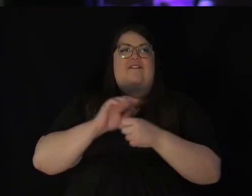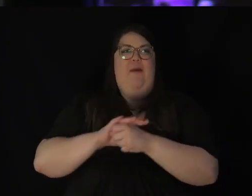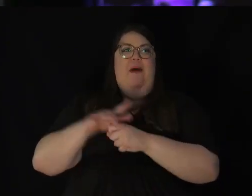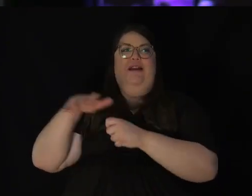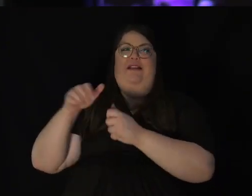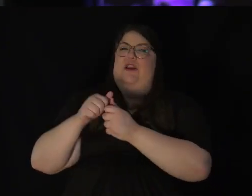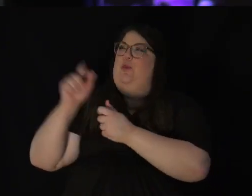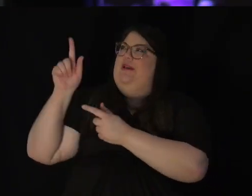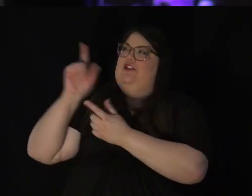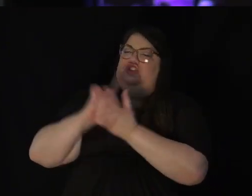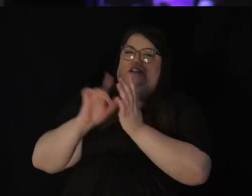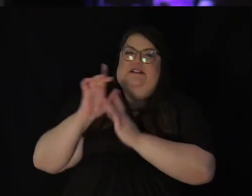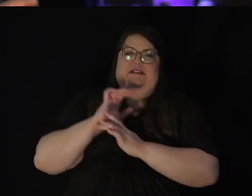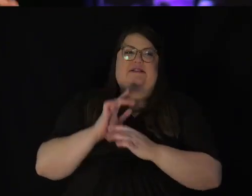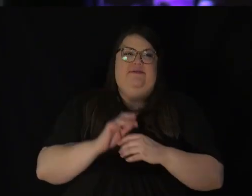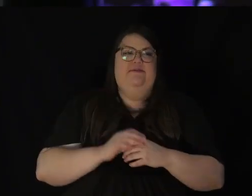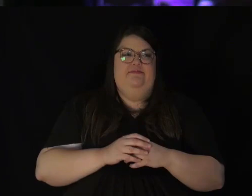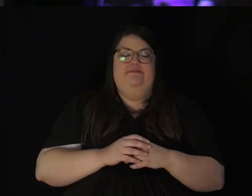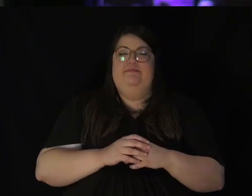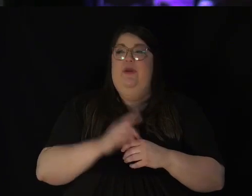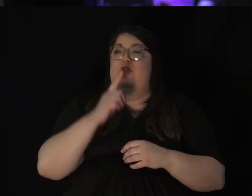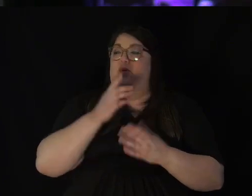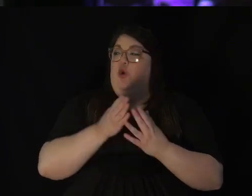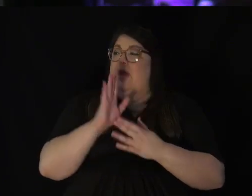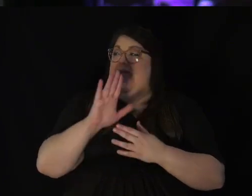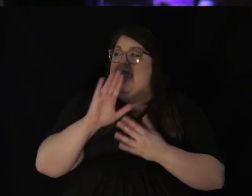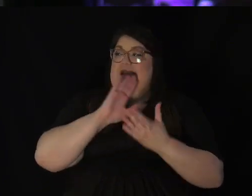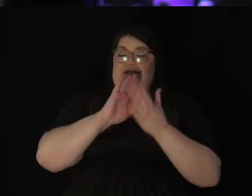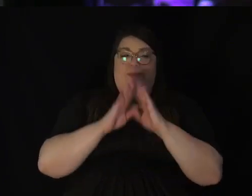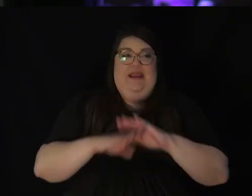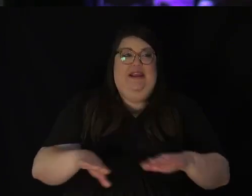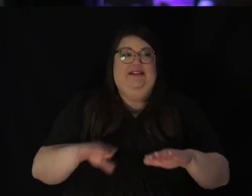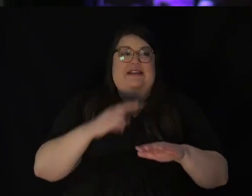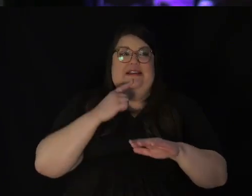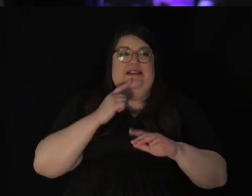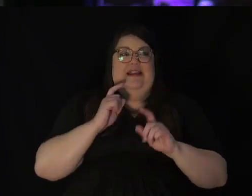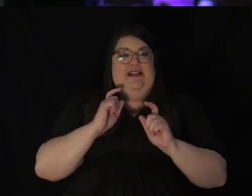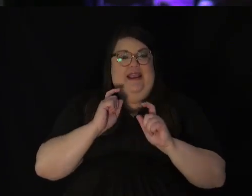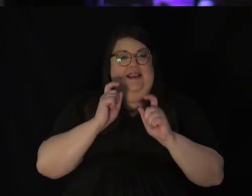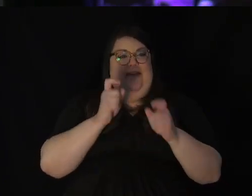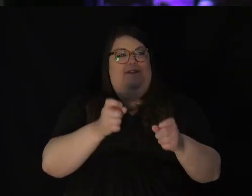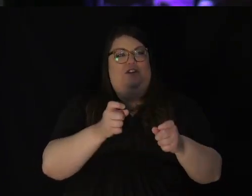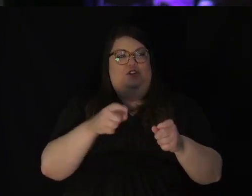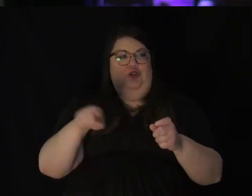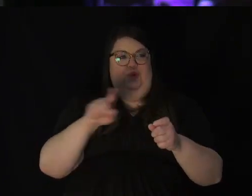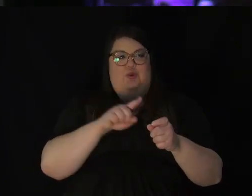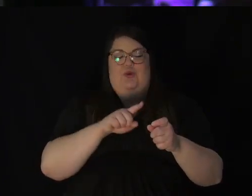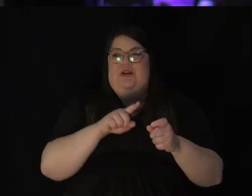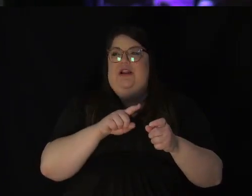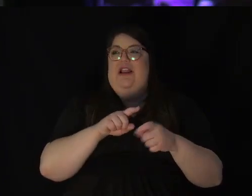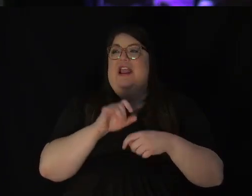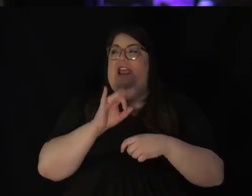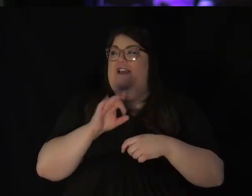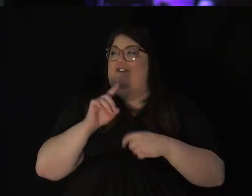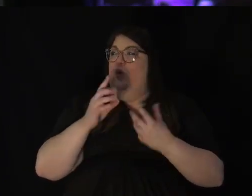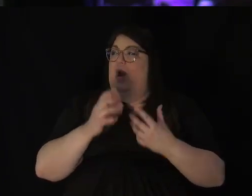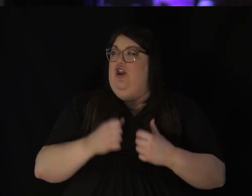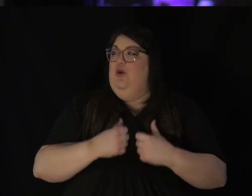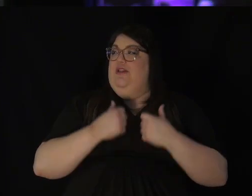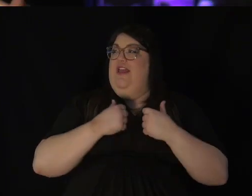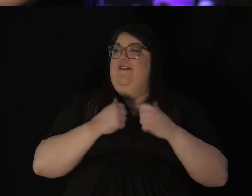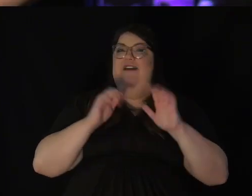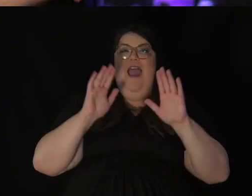Jesus. Through his peace, he says, my peace I give to you. If you want to live